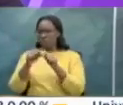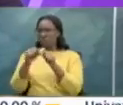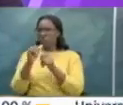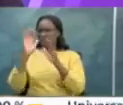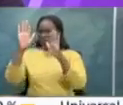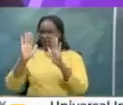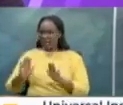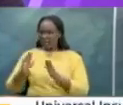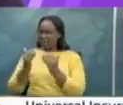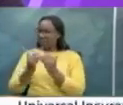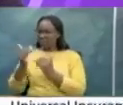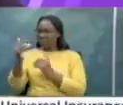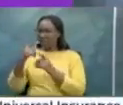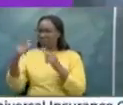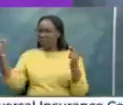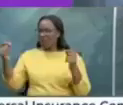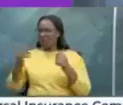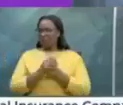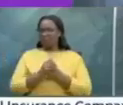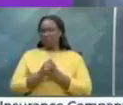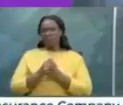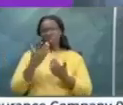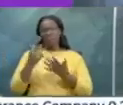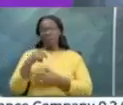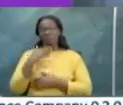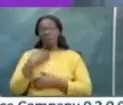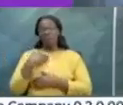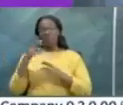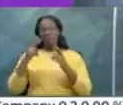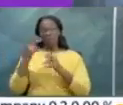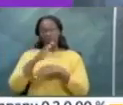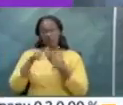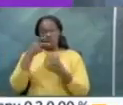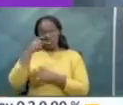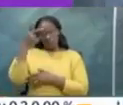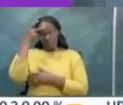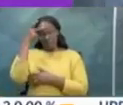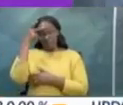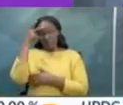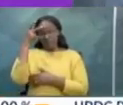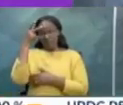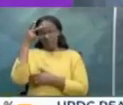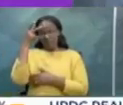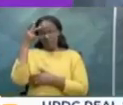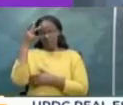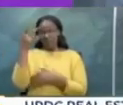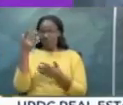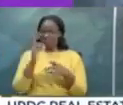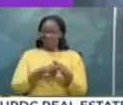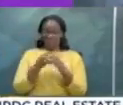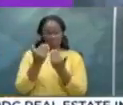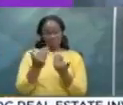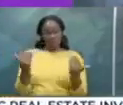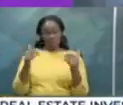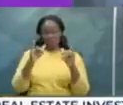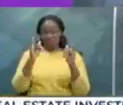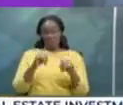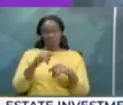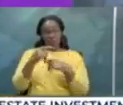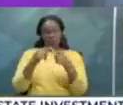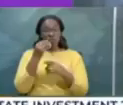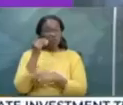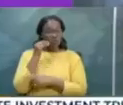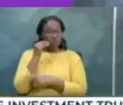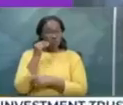campaign? Well, we would like to make this available to parents for as long as the children are needing to sit at